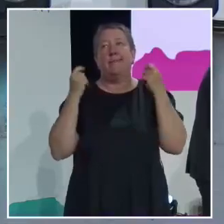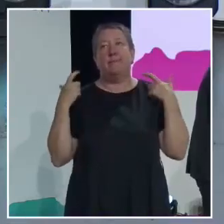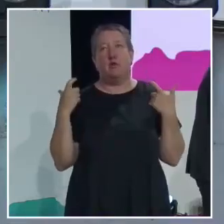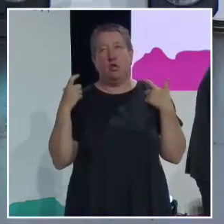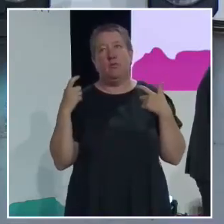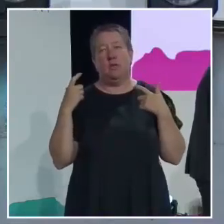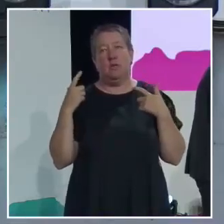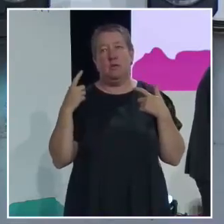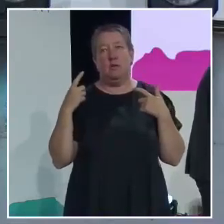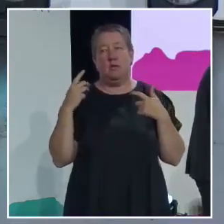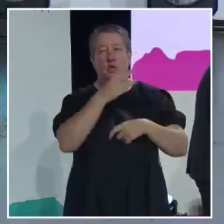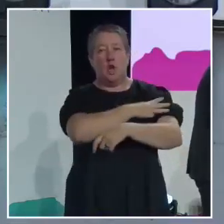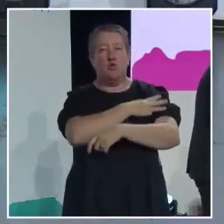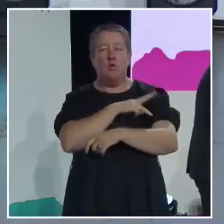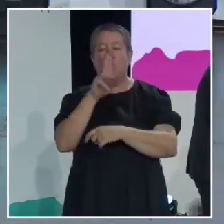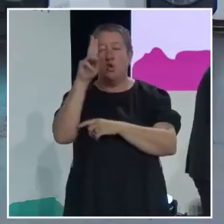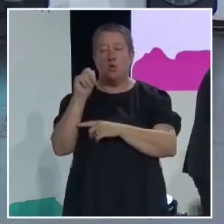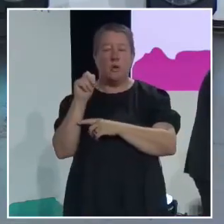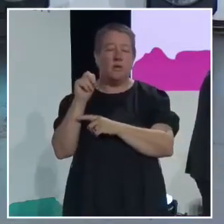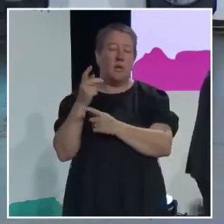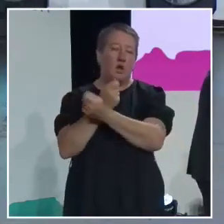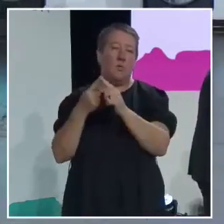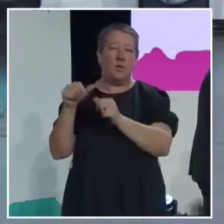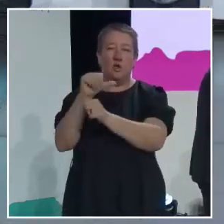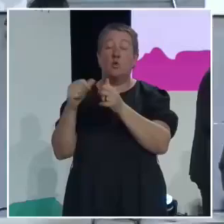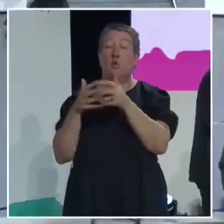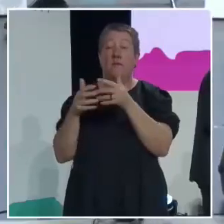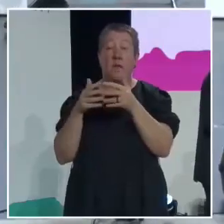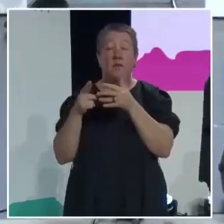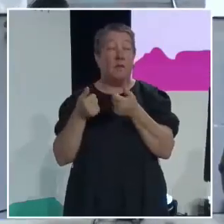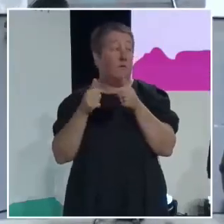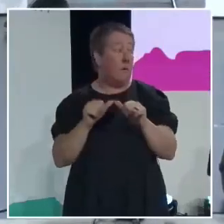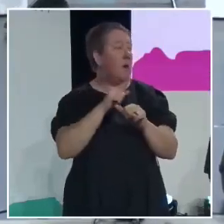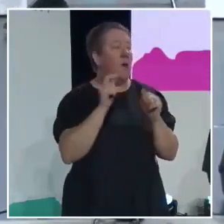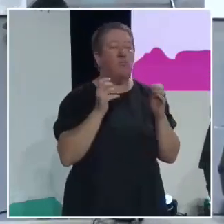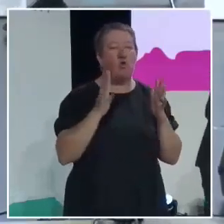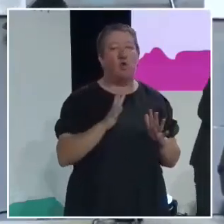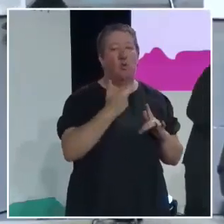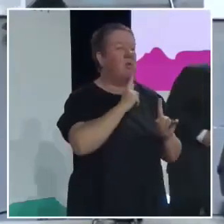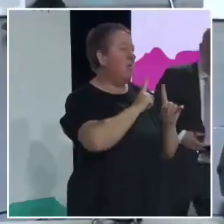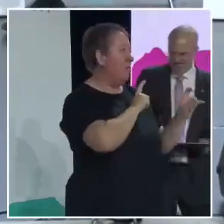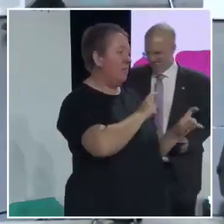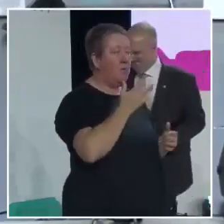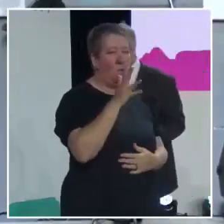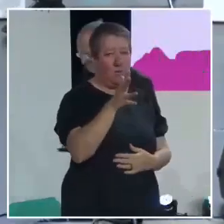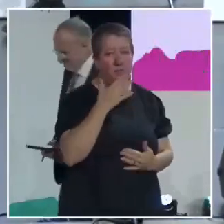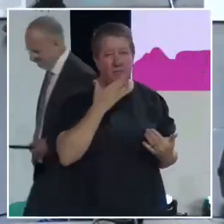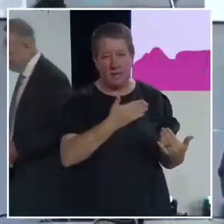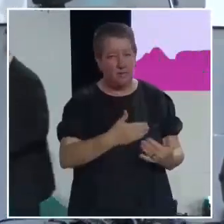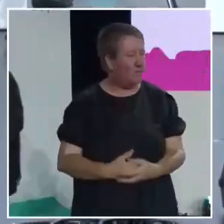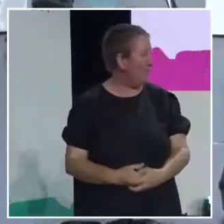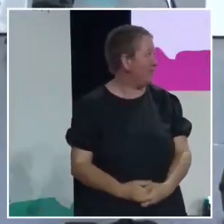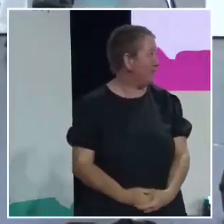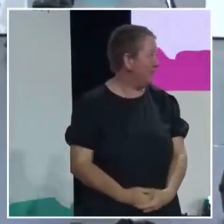of Economic and Social Affairs. And of course, after that, our moderators will ask some questions. Thank you, sir.